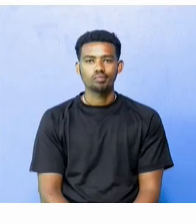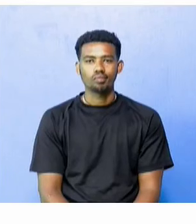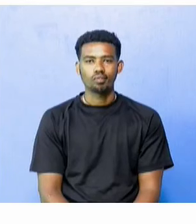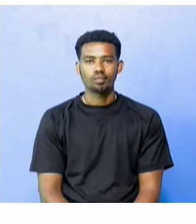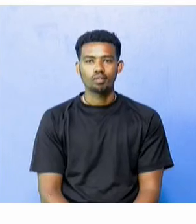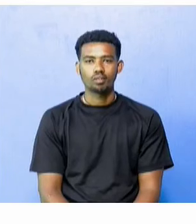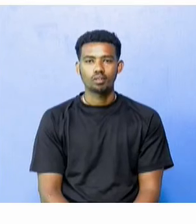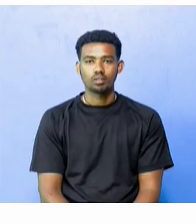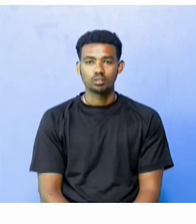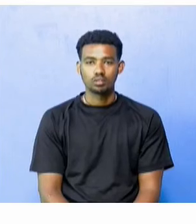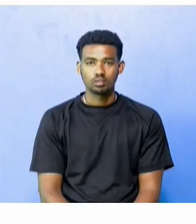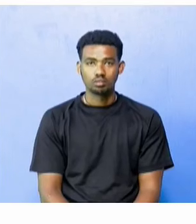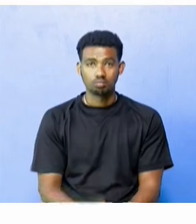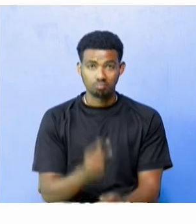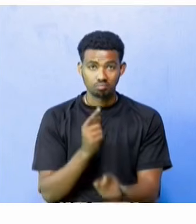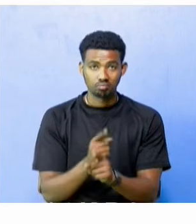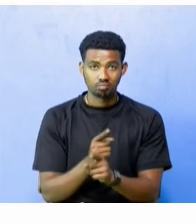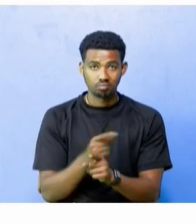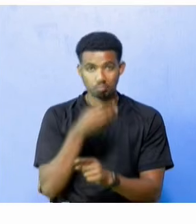Right?